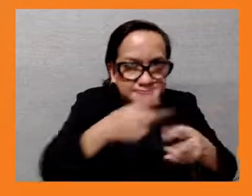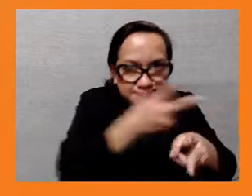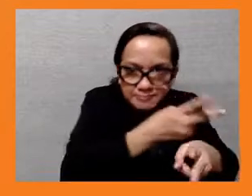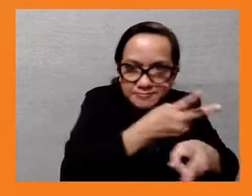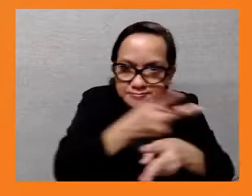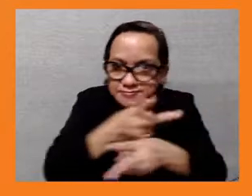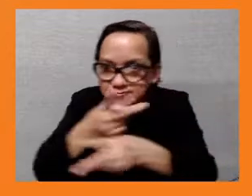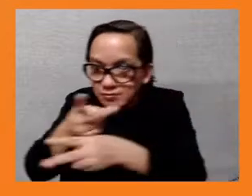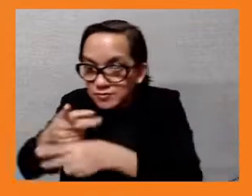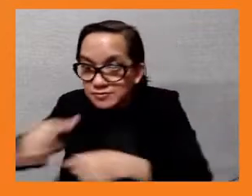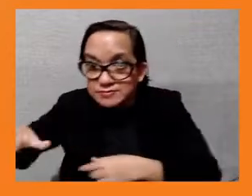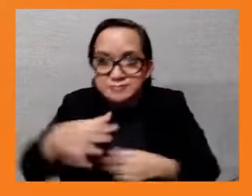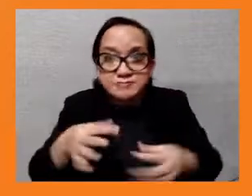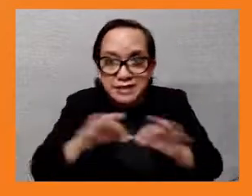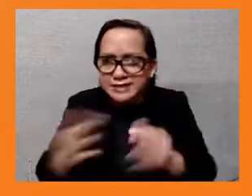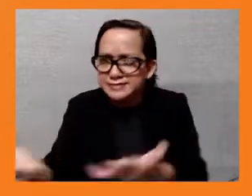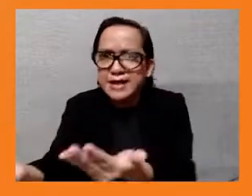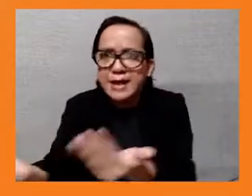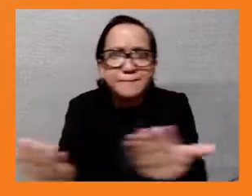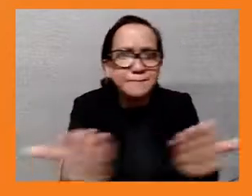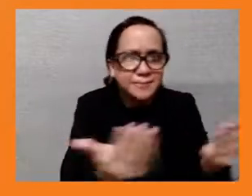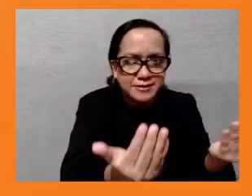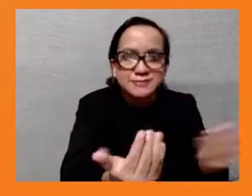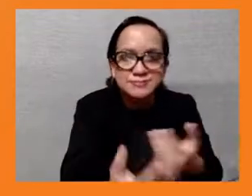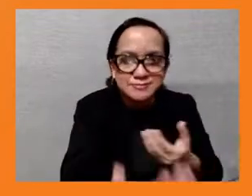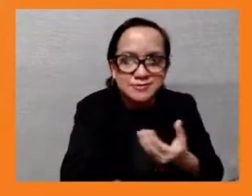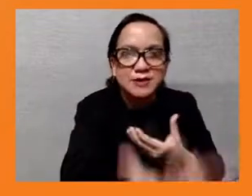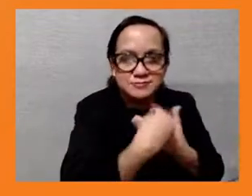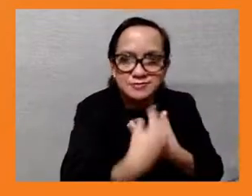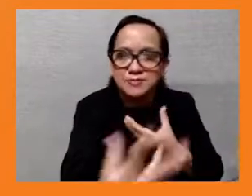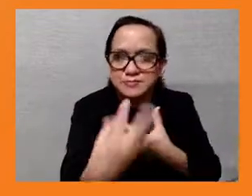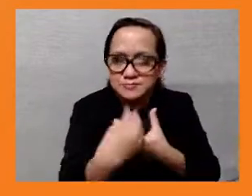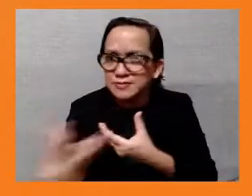in the Philippines, now clearly we could not